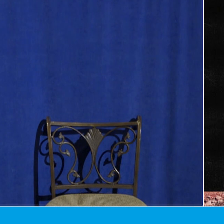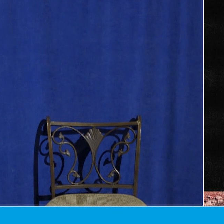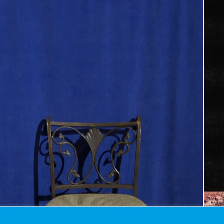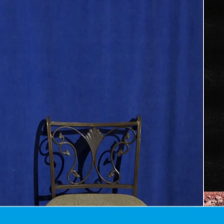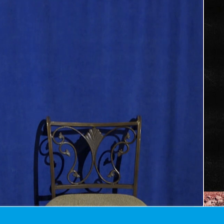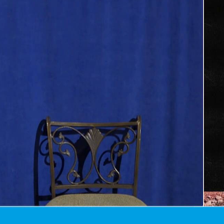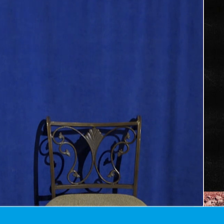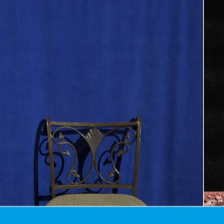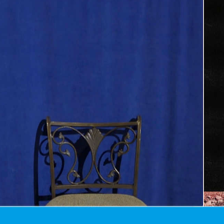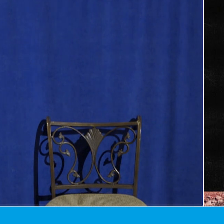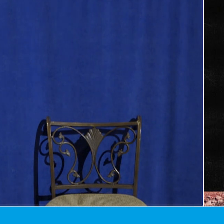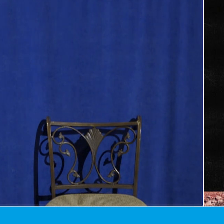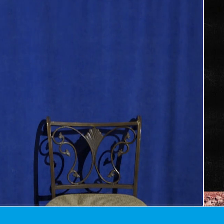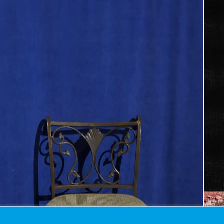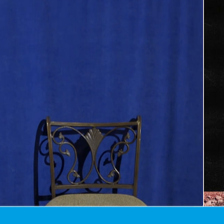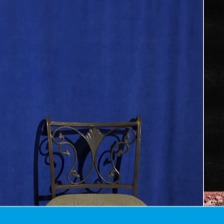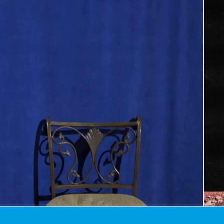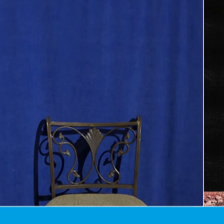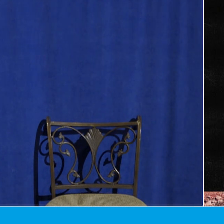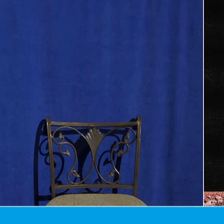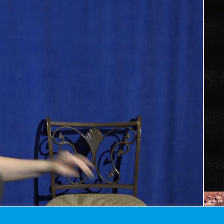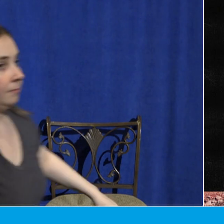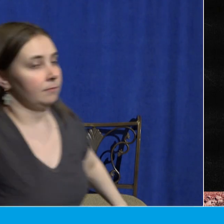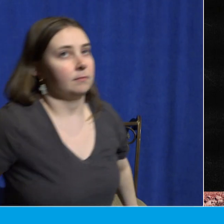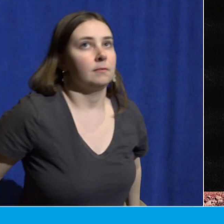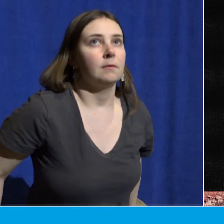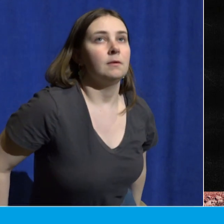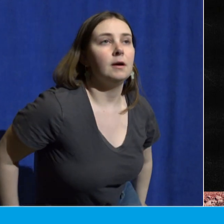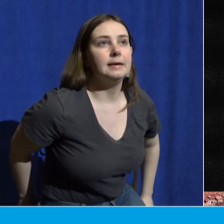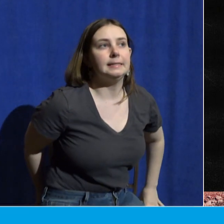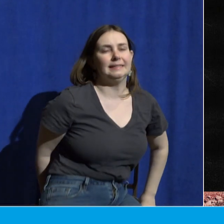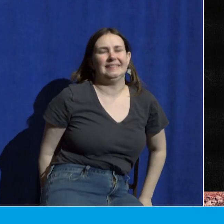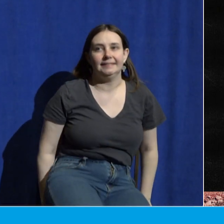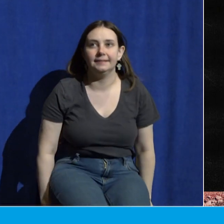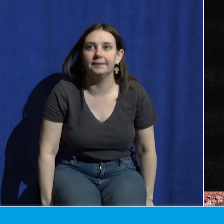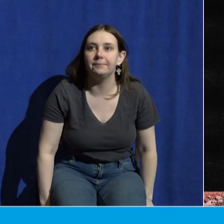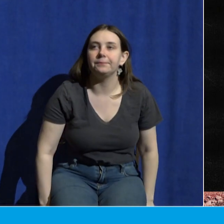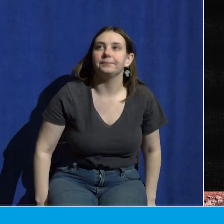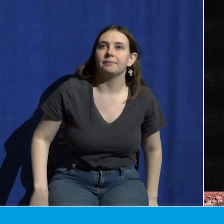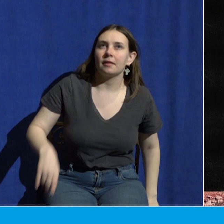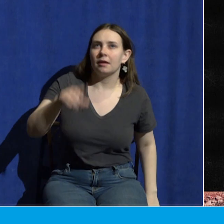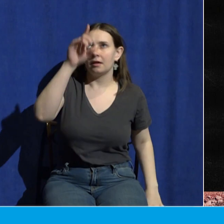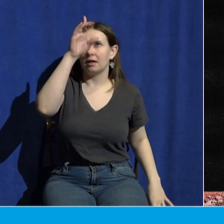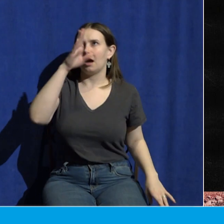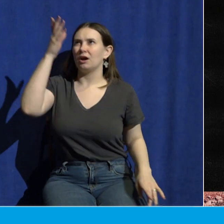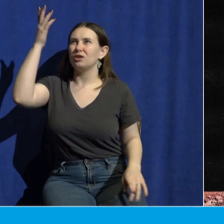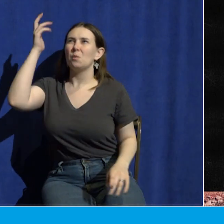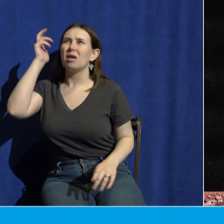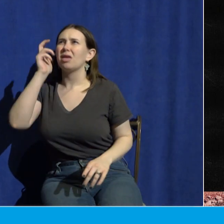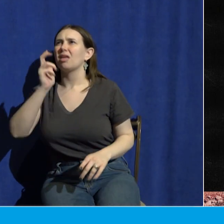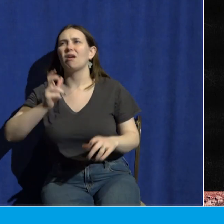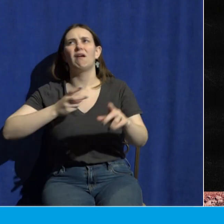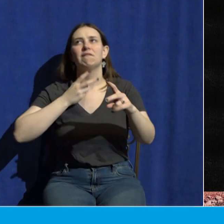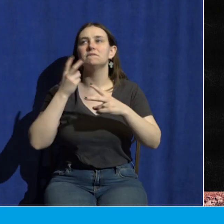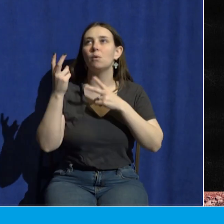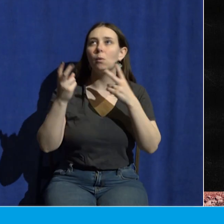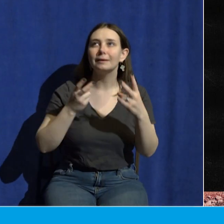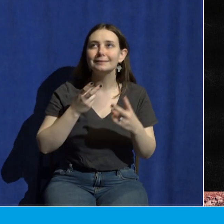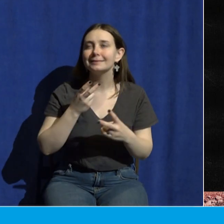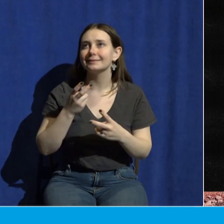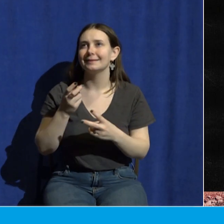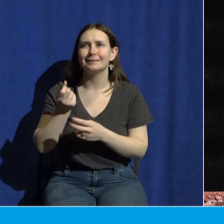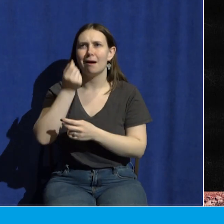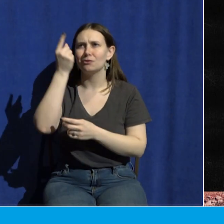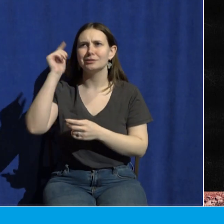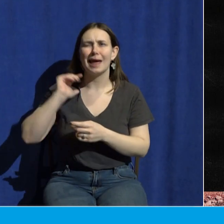Oh God, you hear our voices, our hearts, see our hearts. As we just lift these individuals before